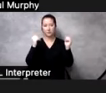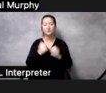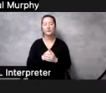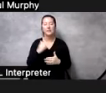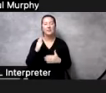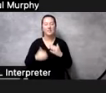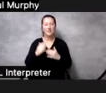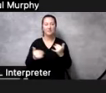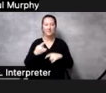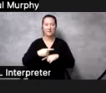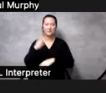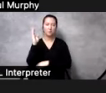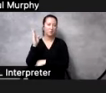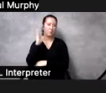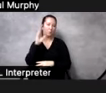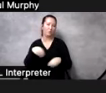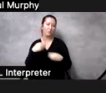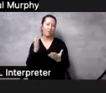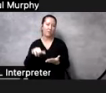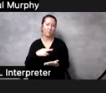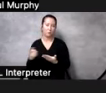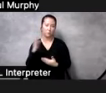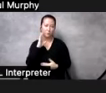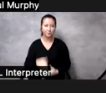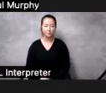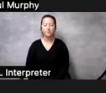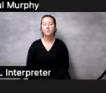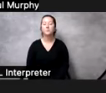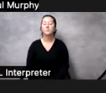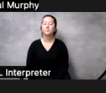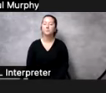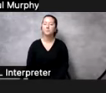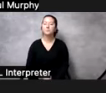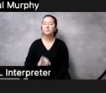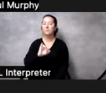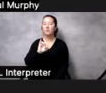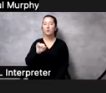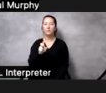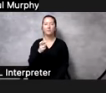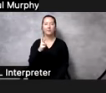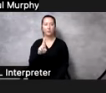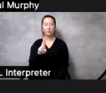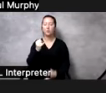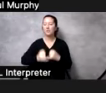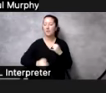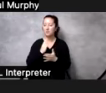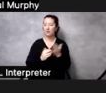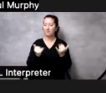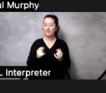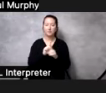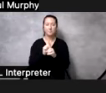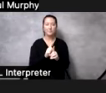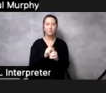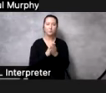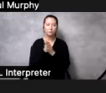end of the presentation. And so then the last piece with this mentor-driven tools is, this one is a little